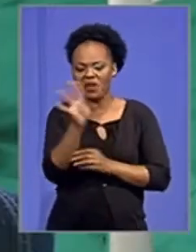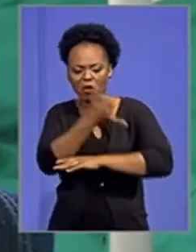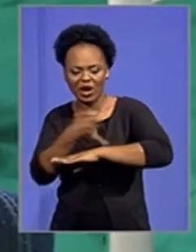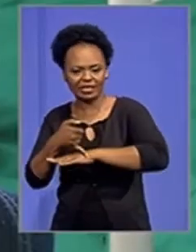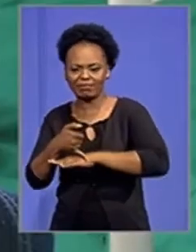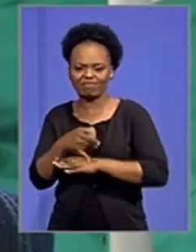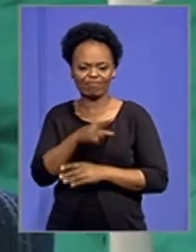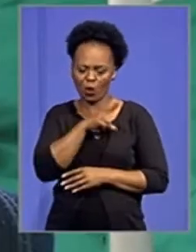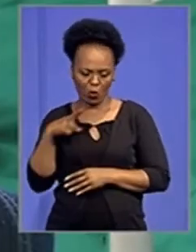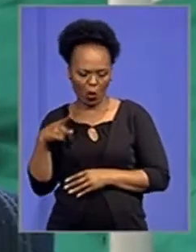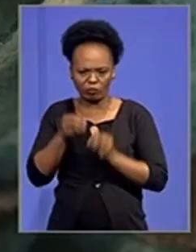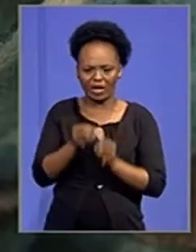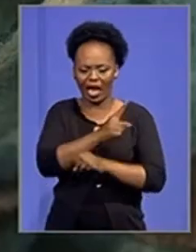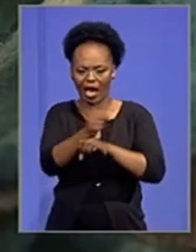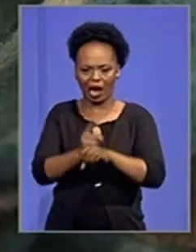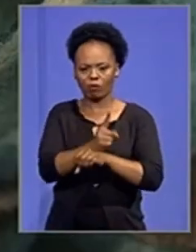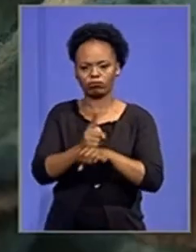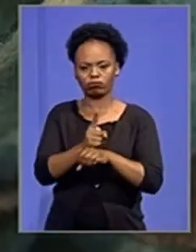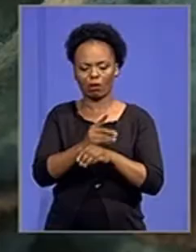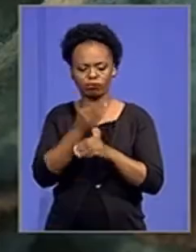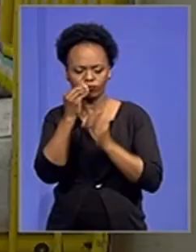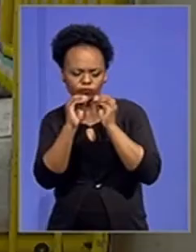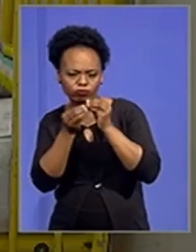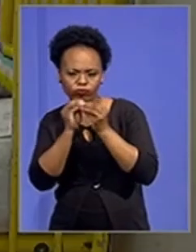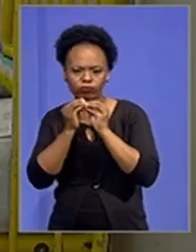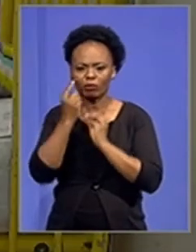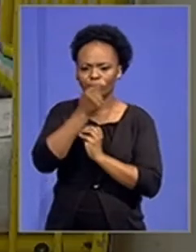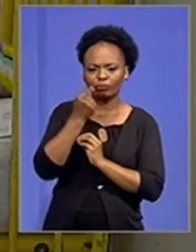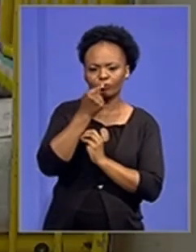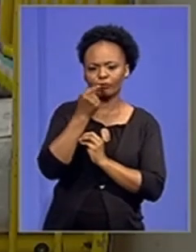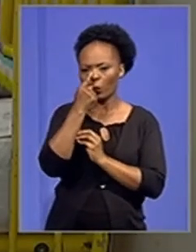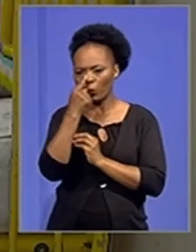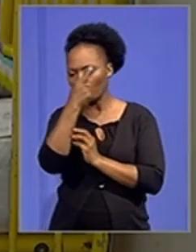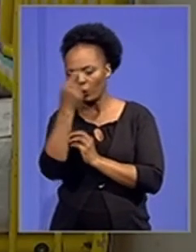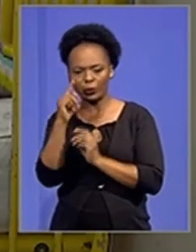Di-operation tše di tšea diri di se kae fela eupša di tliša diphetogo tša bophelo ka moka.